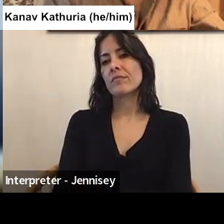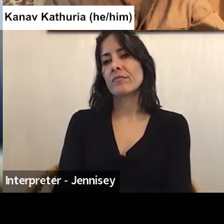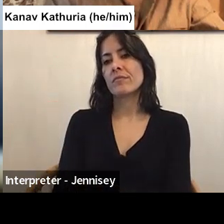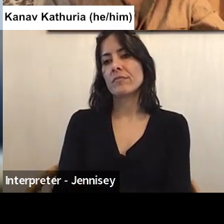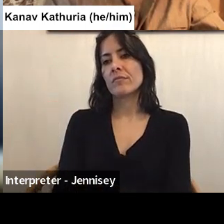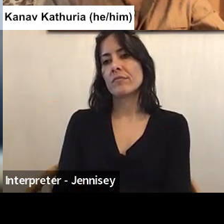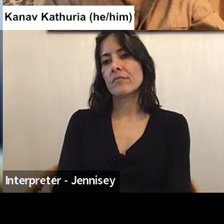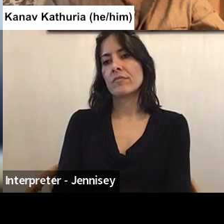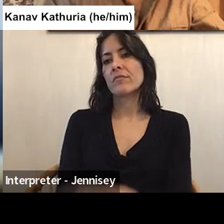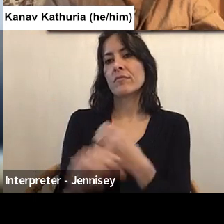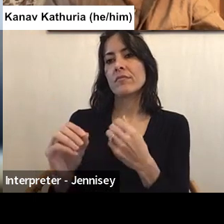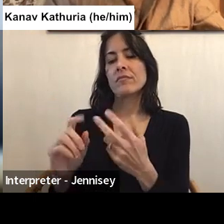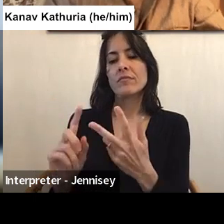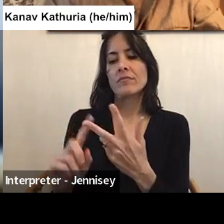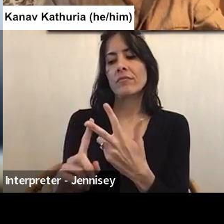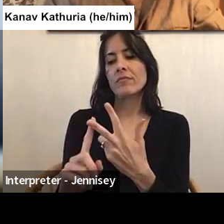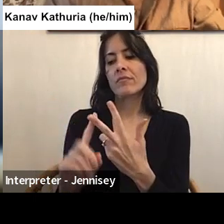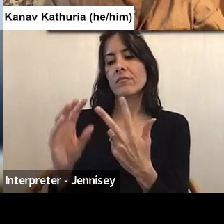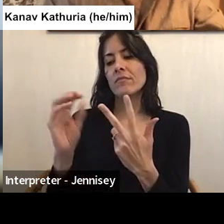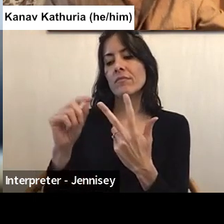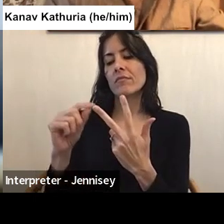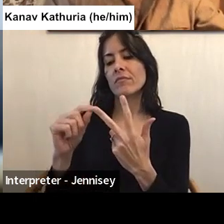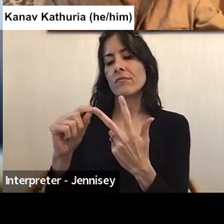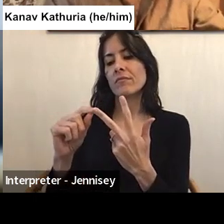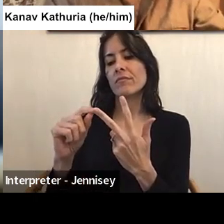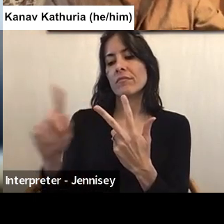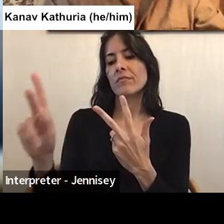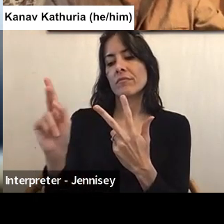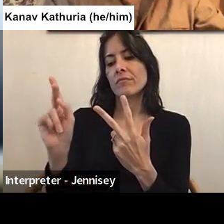and Kasiana Asasimasu,